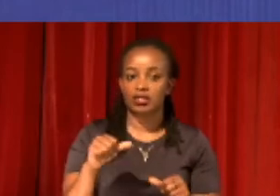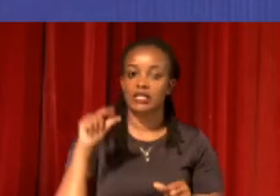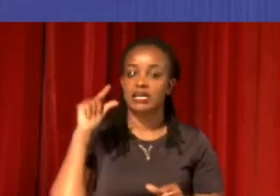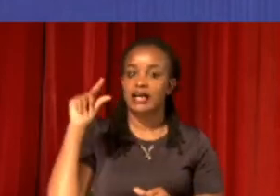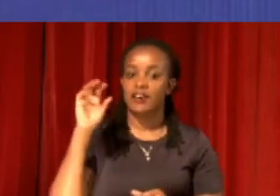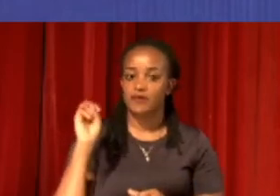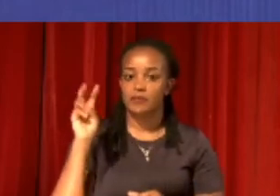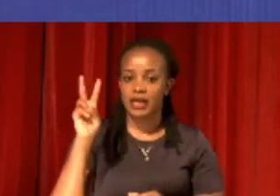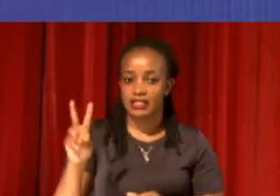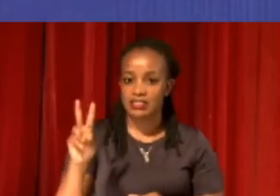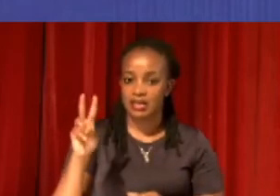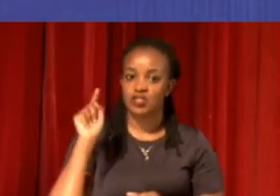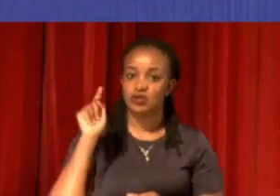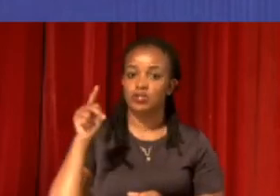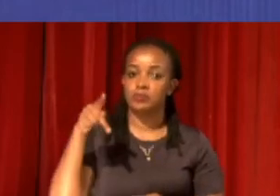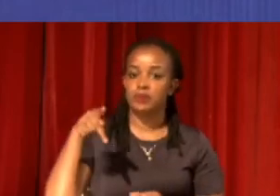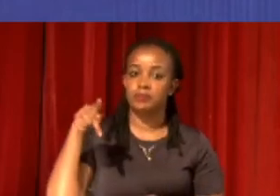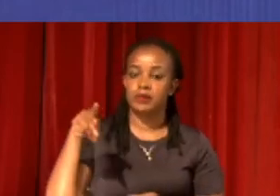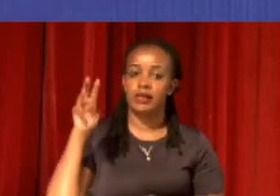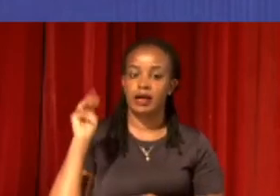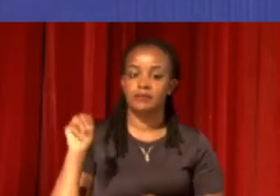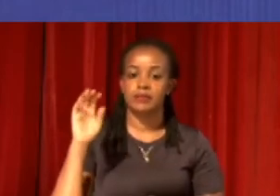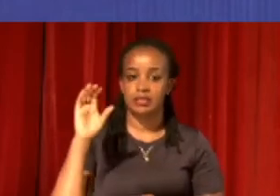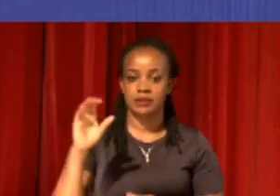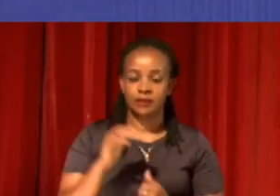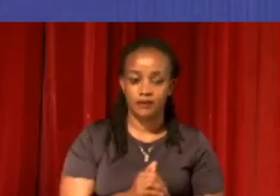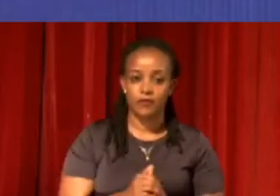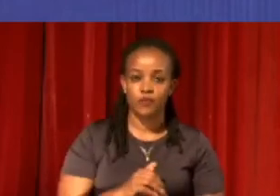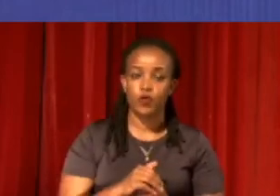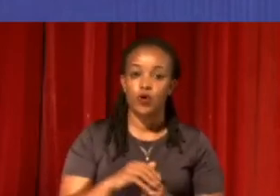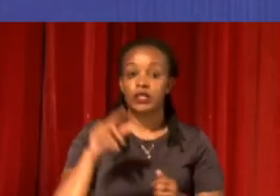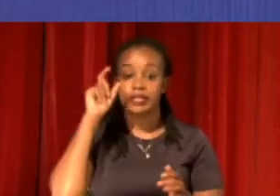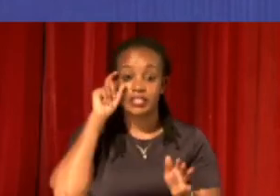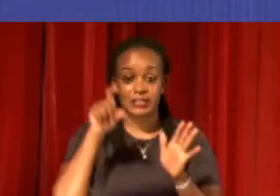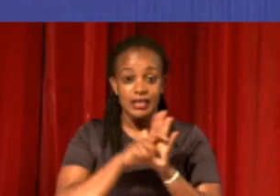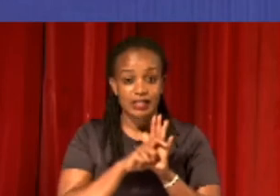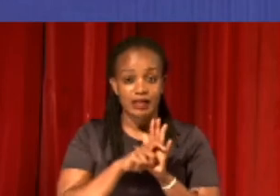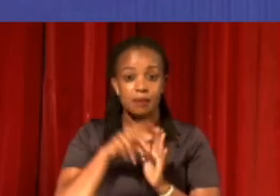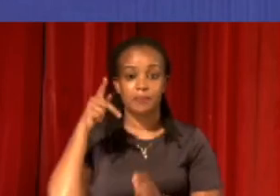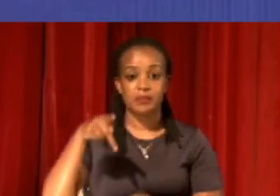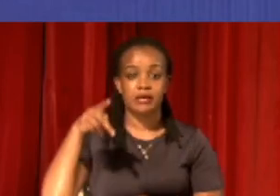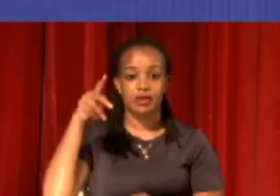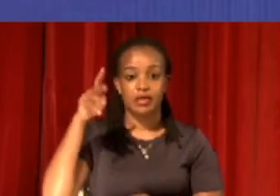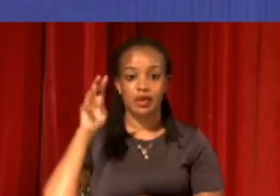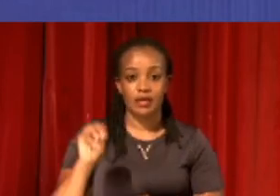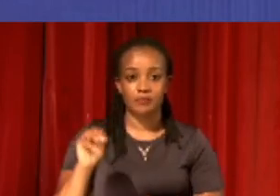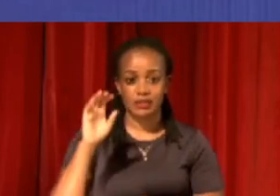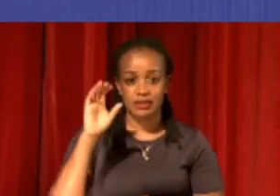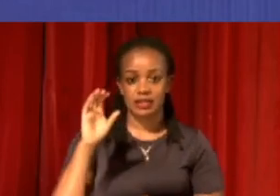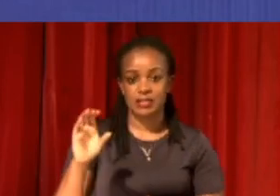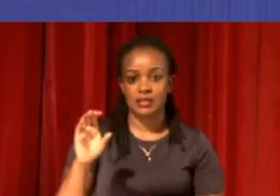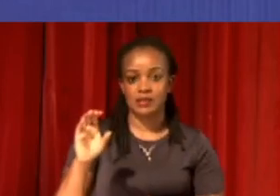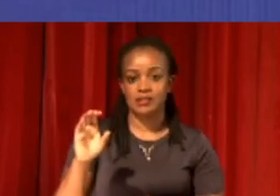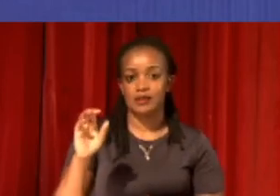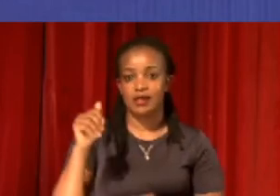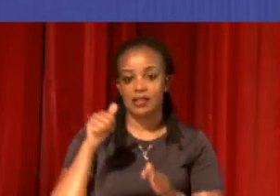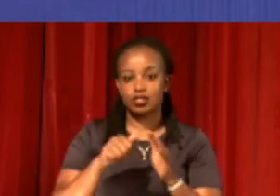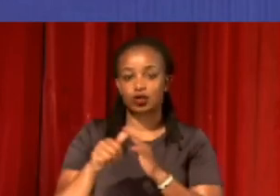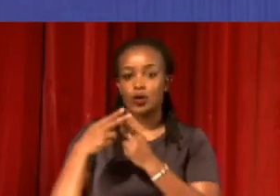So PPMC.go.ke. Okay. For Instagram, we are PPMC_Kenya. Okay. Twitter,